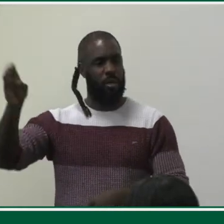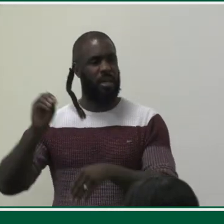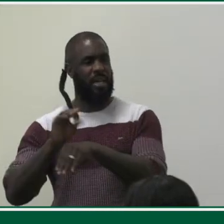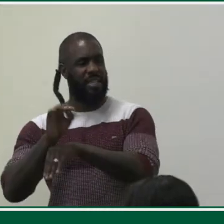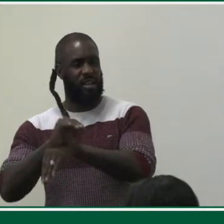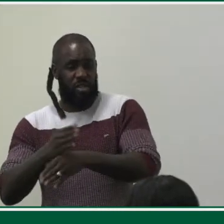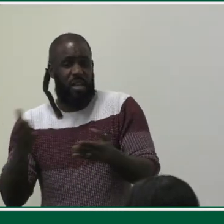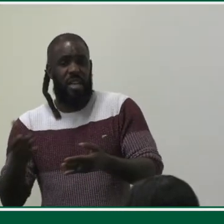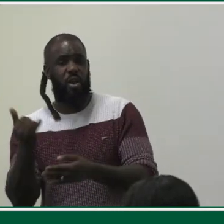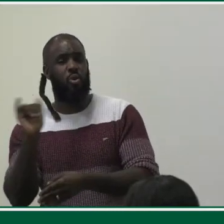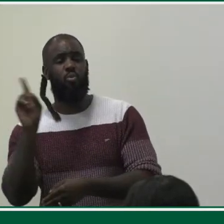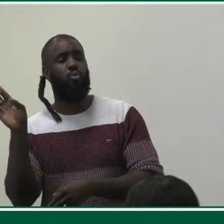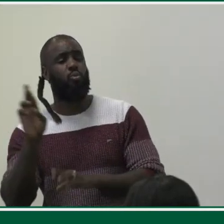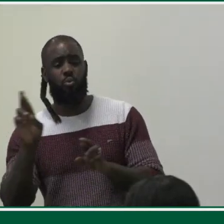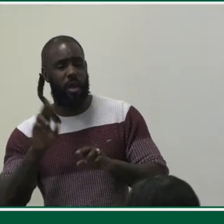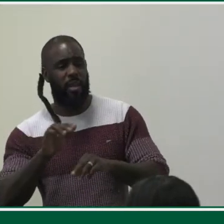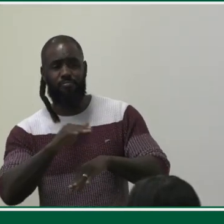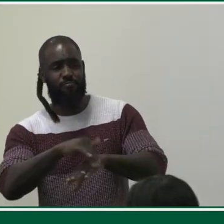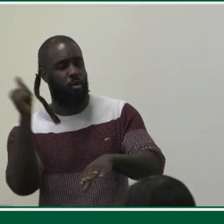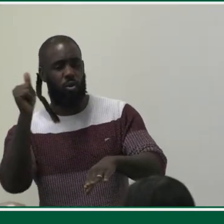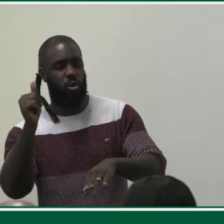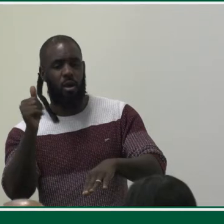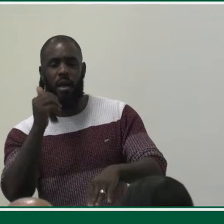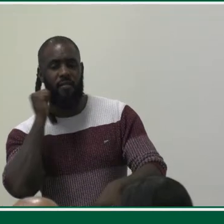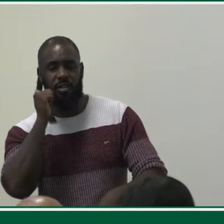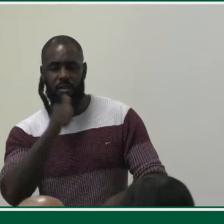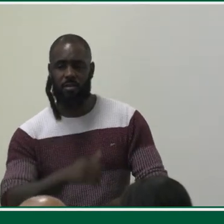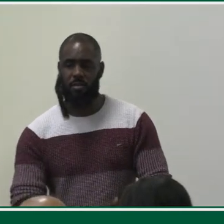will be on call every day.